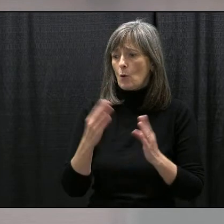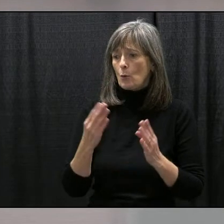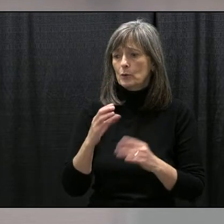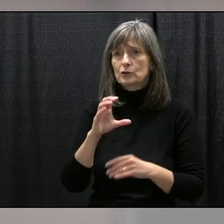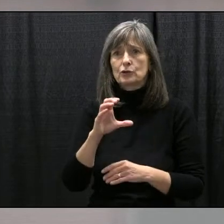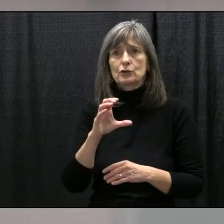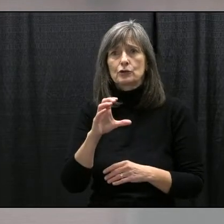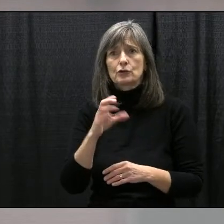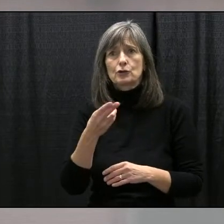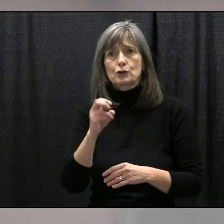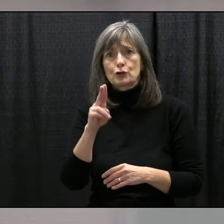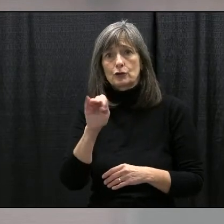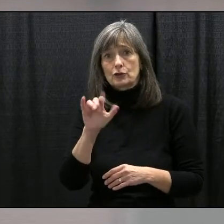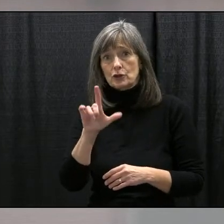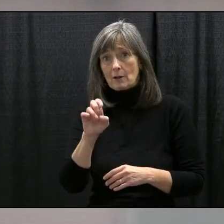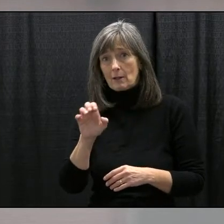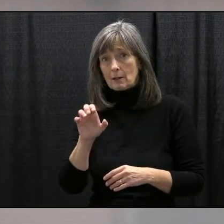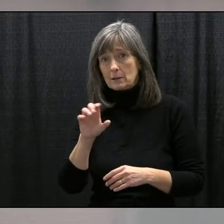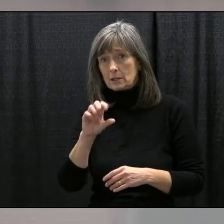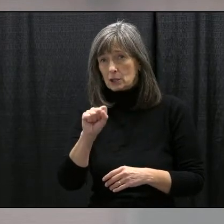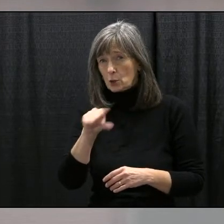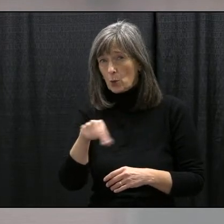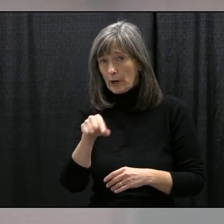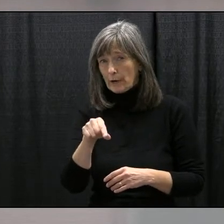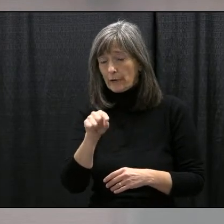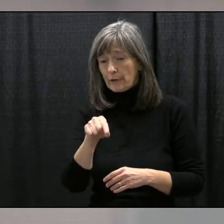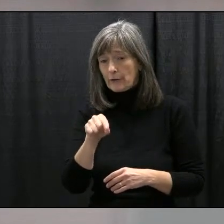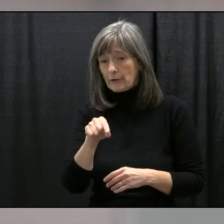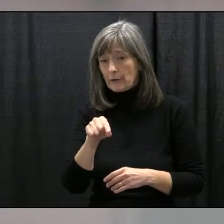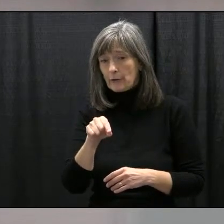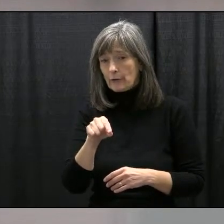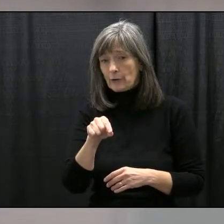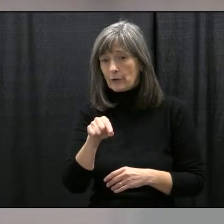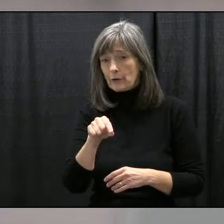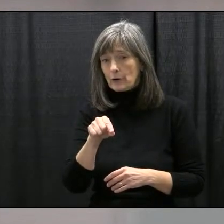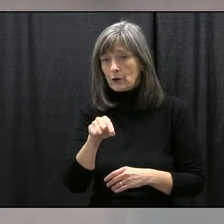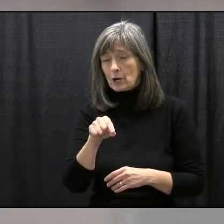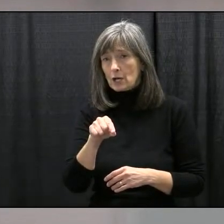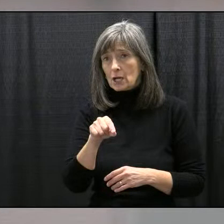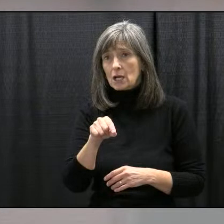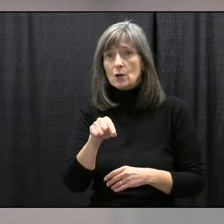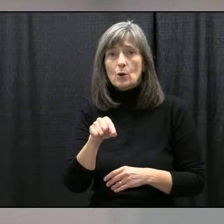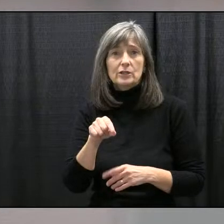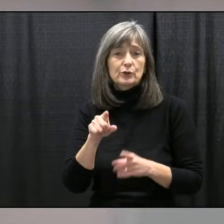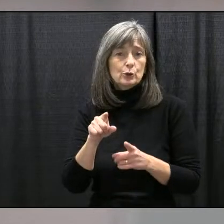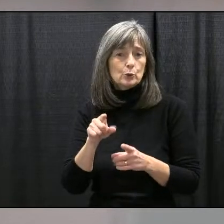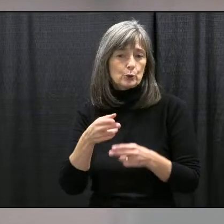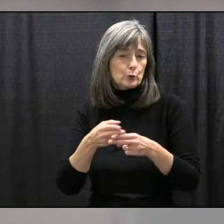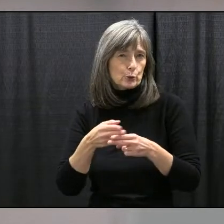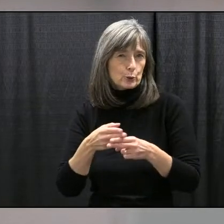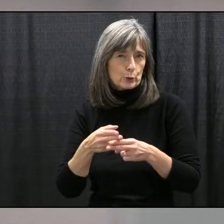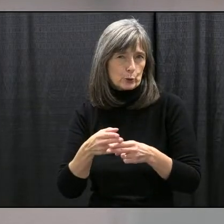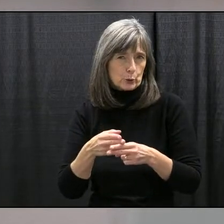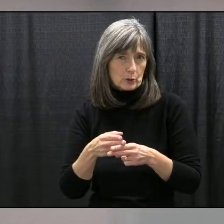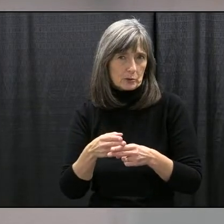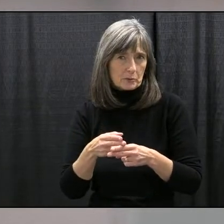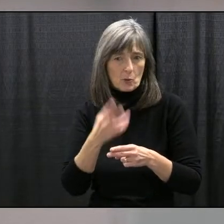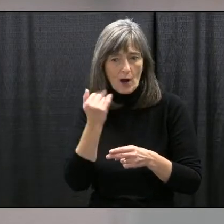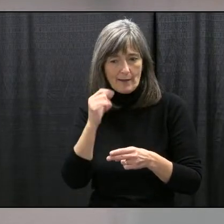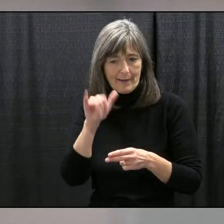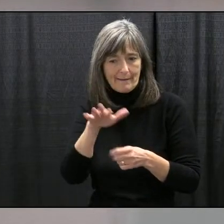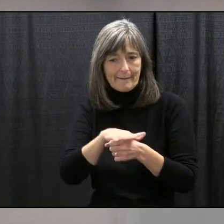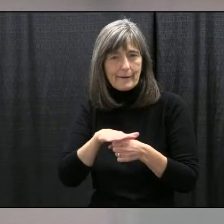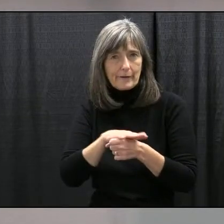Churchill Square was considered to be a way to be a stopgap against the lack of family doctors, and